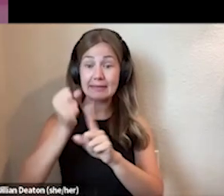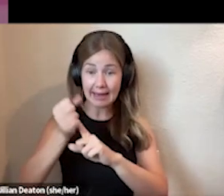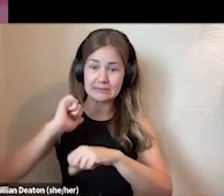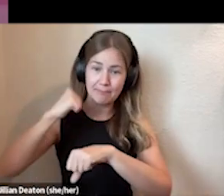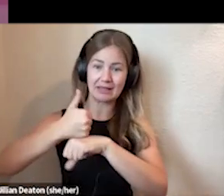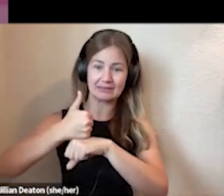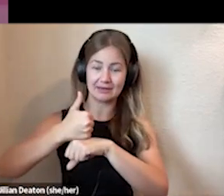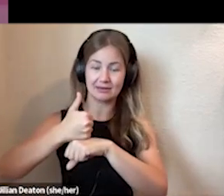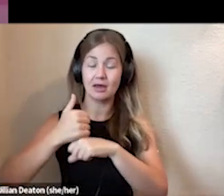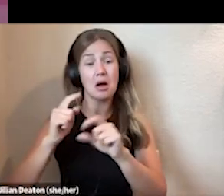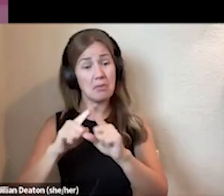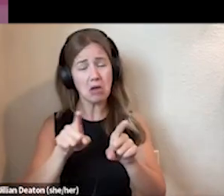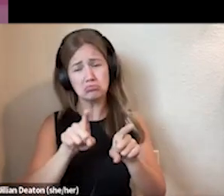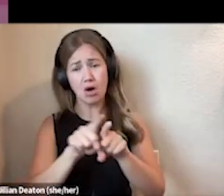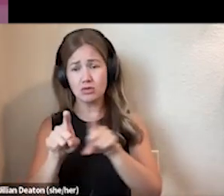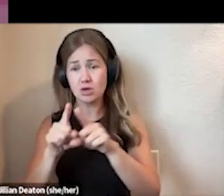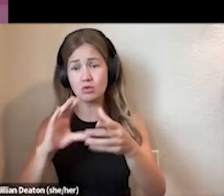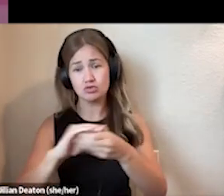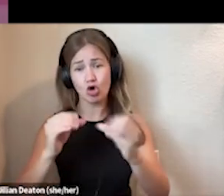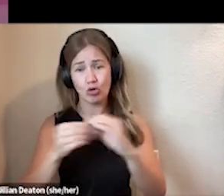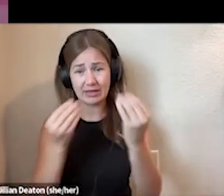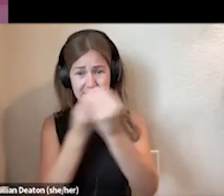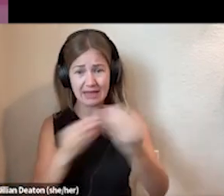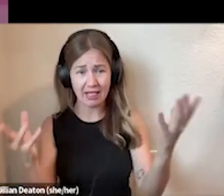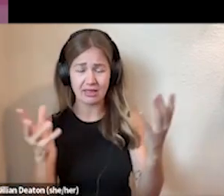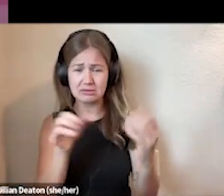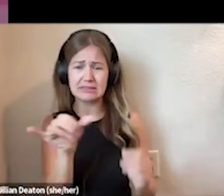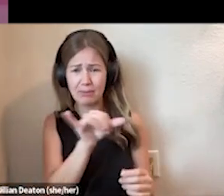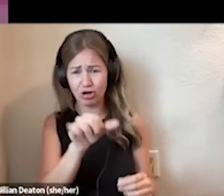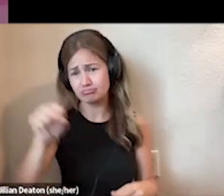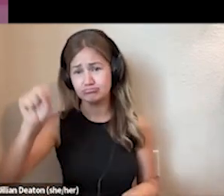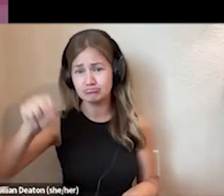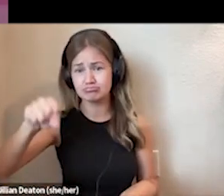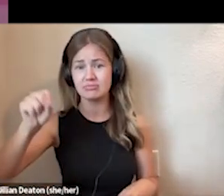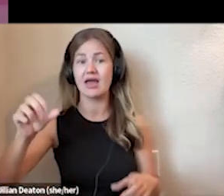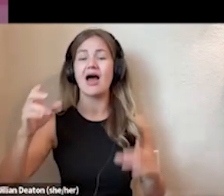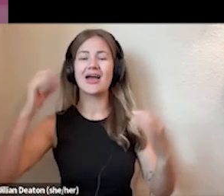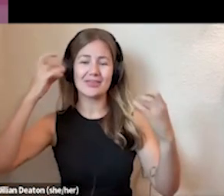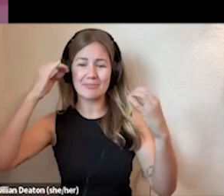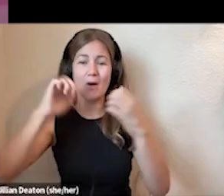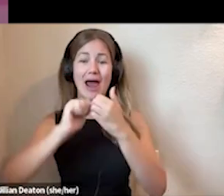also storytelling. But let's think about how we can show, not tell,